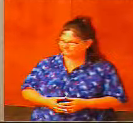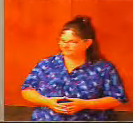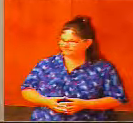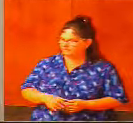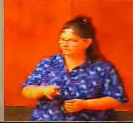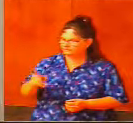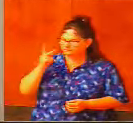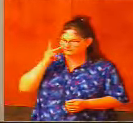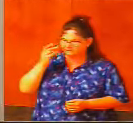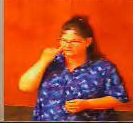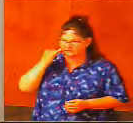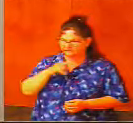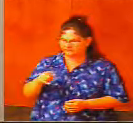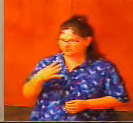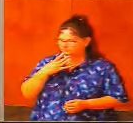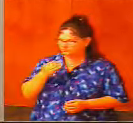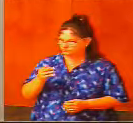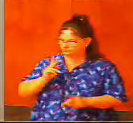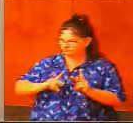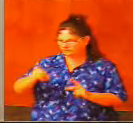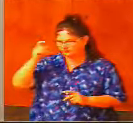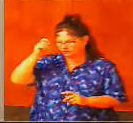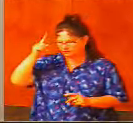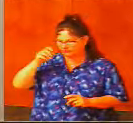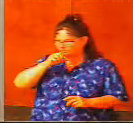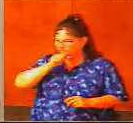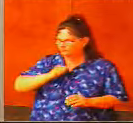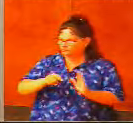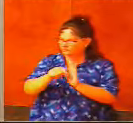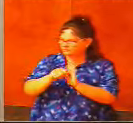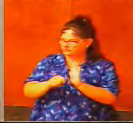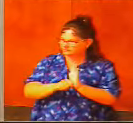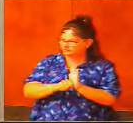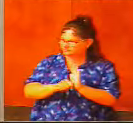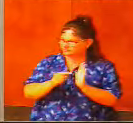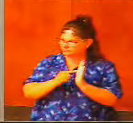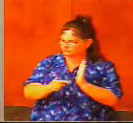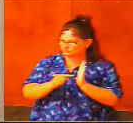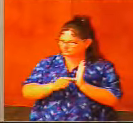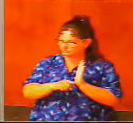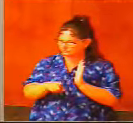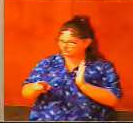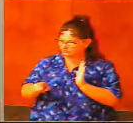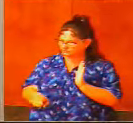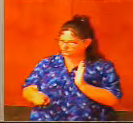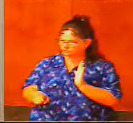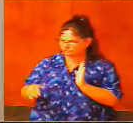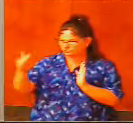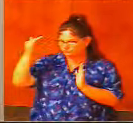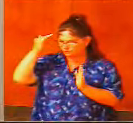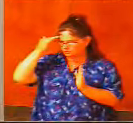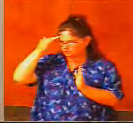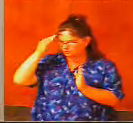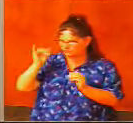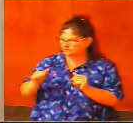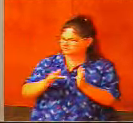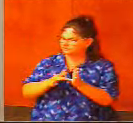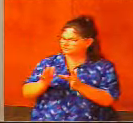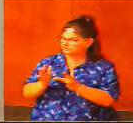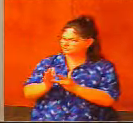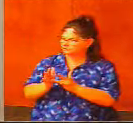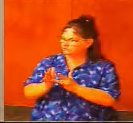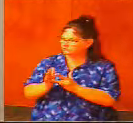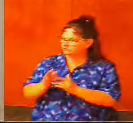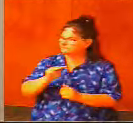You see, if these Jews had understood the Old Testament Scriptures, they should have recognized Jesus as the